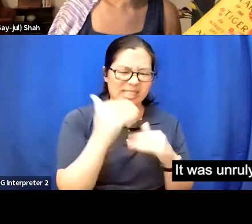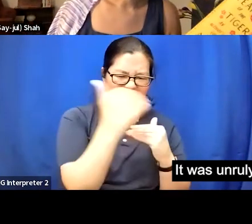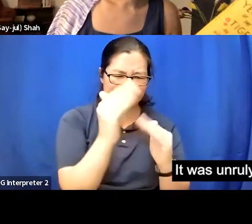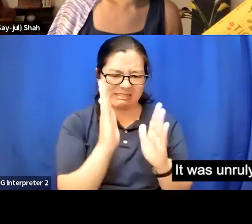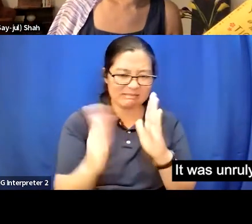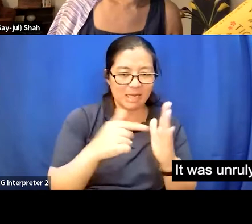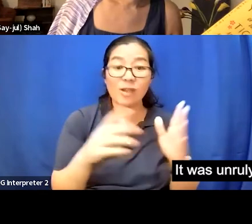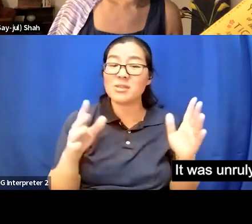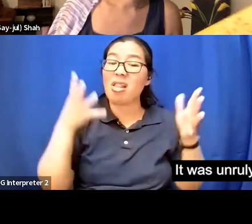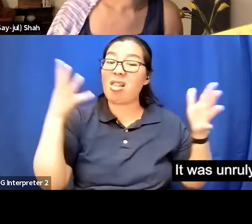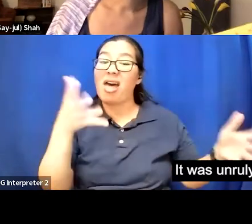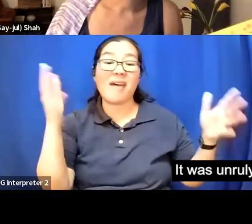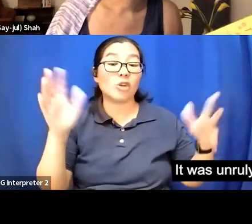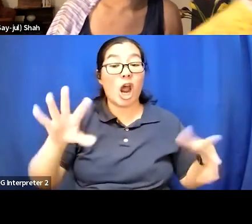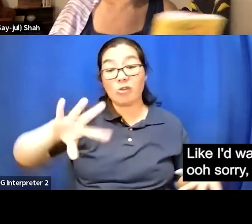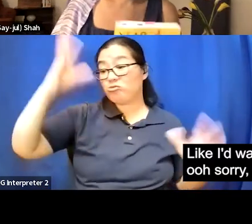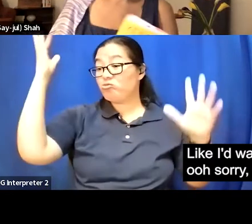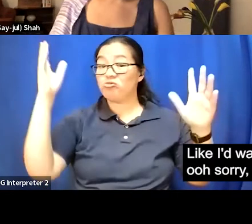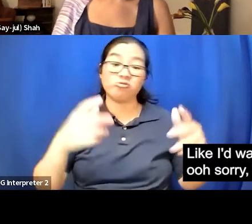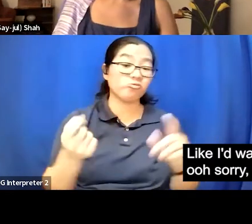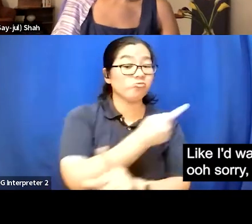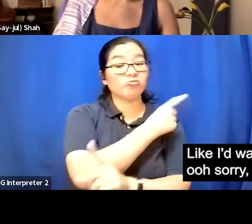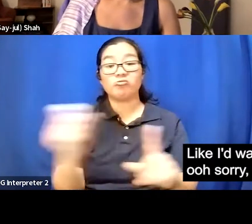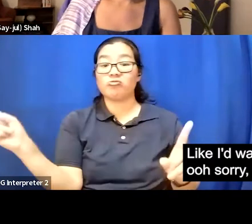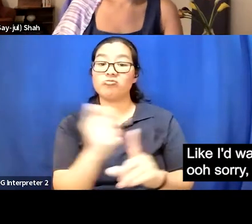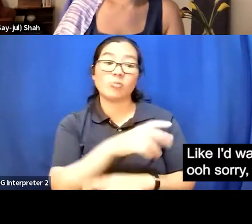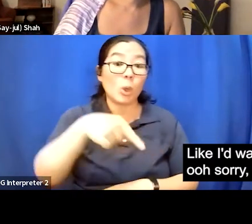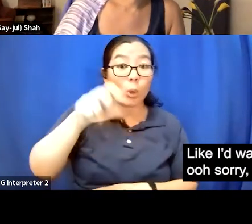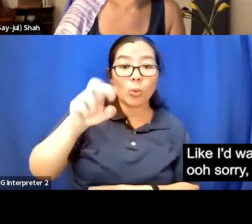unruly and fabulous.